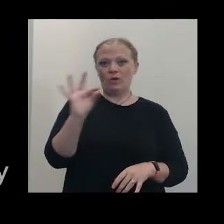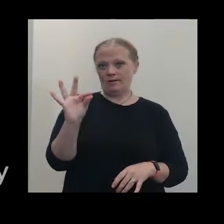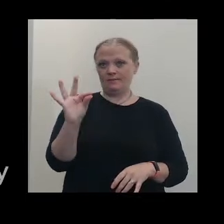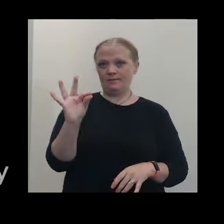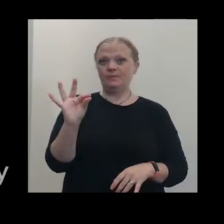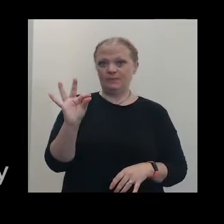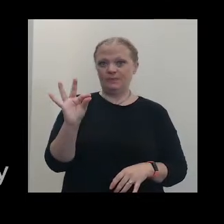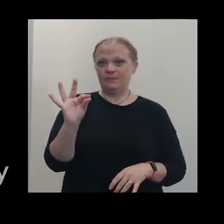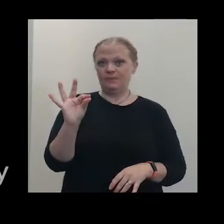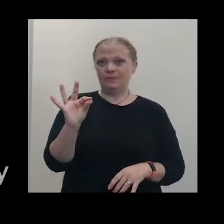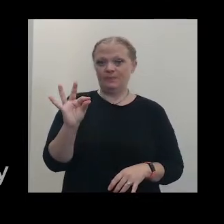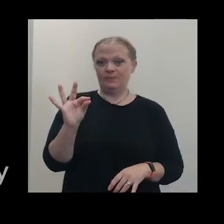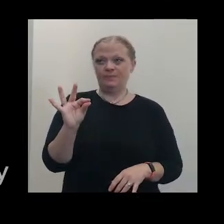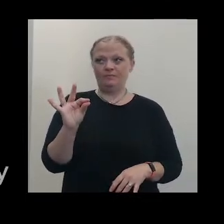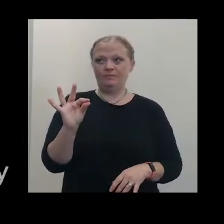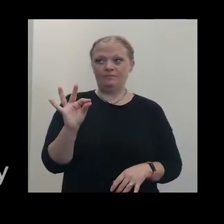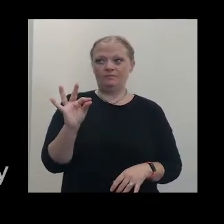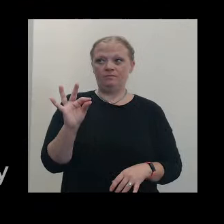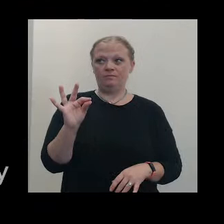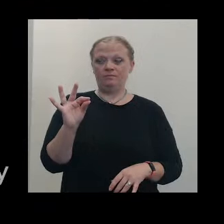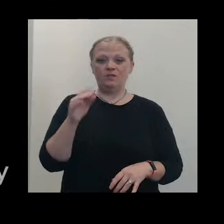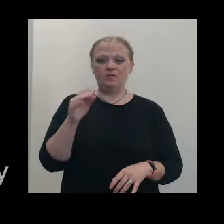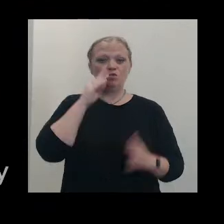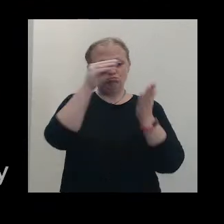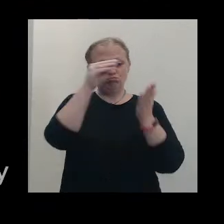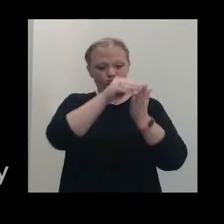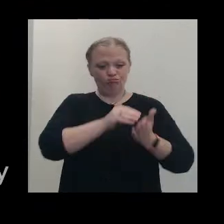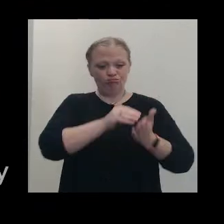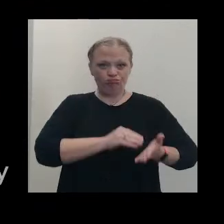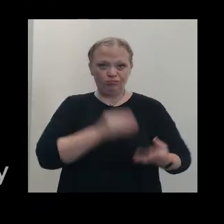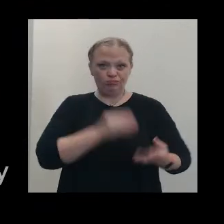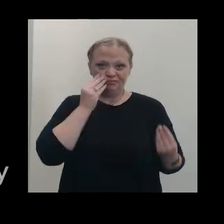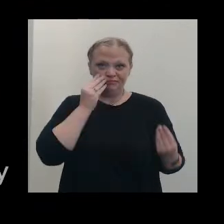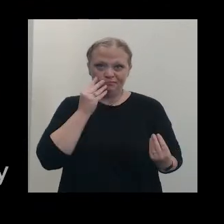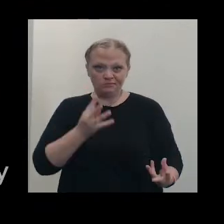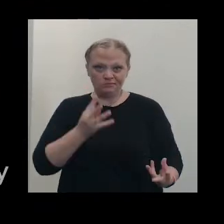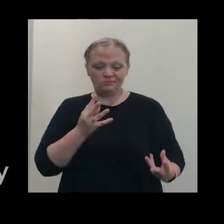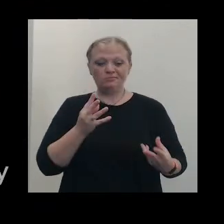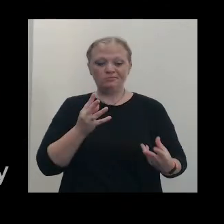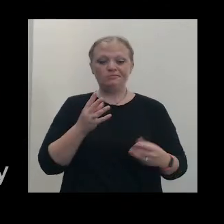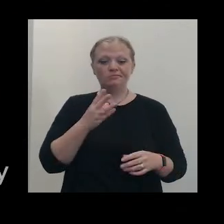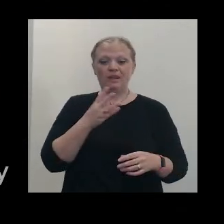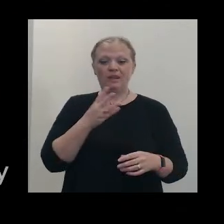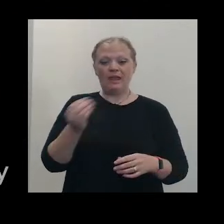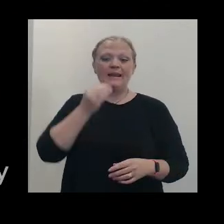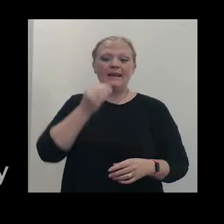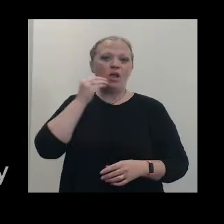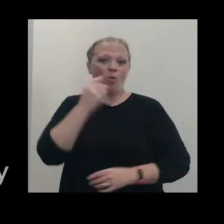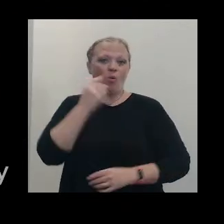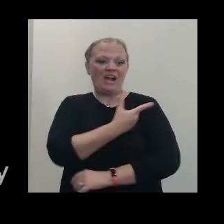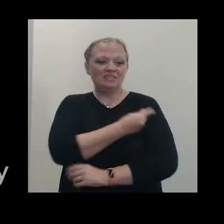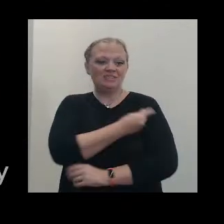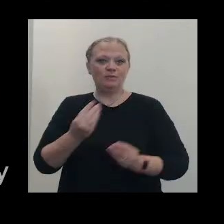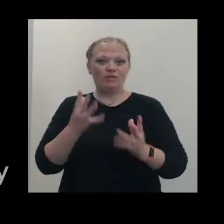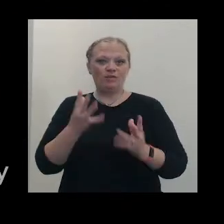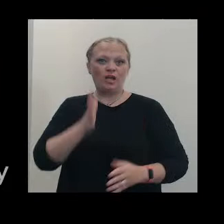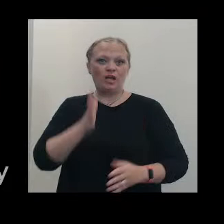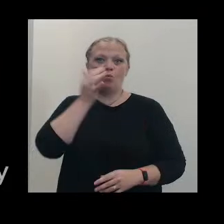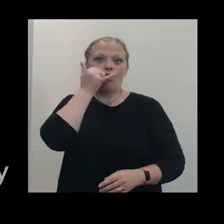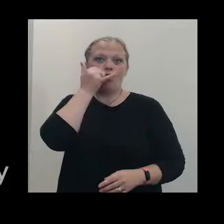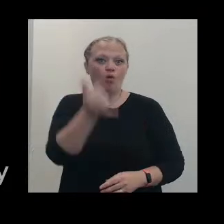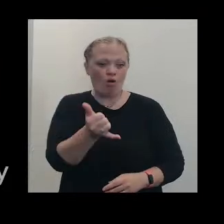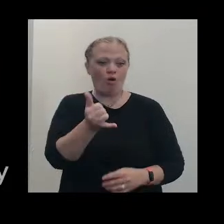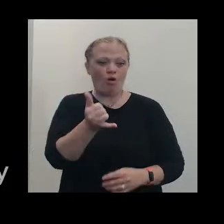716-858-2929, and we'll just take a little bit of information, and one of our home vaccine providers will give you all a call